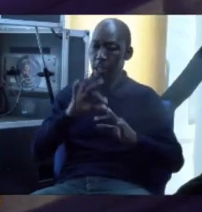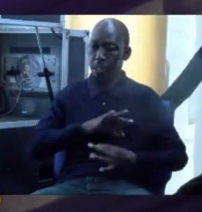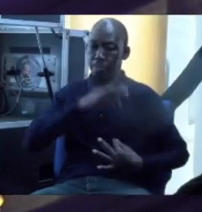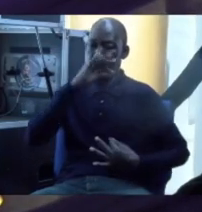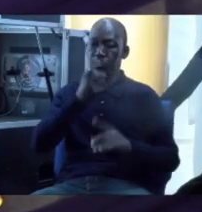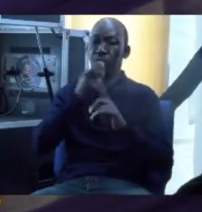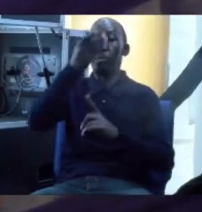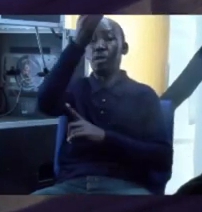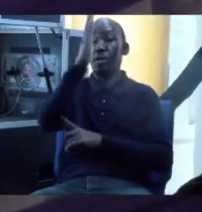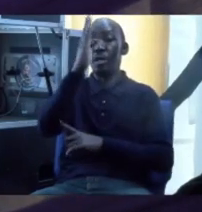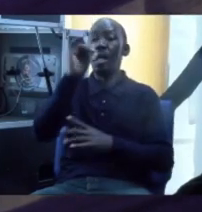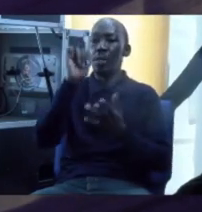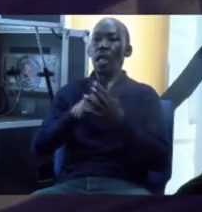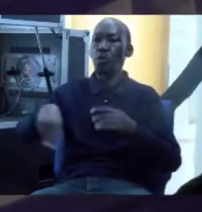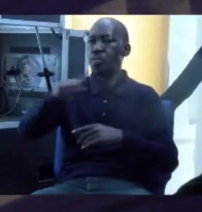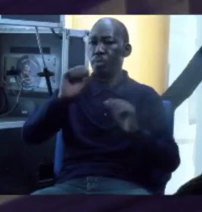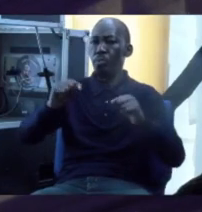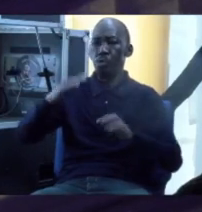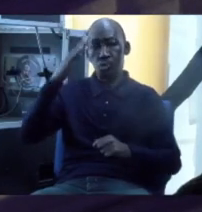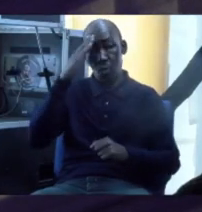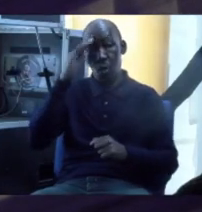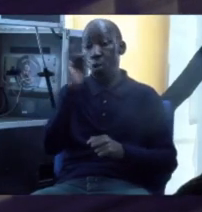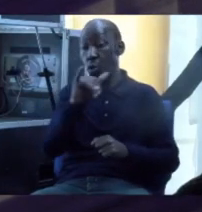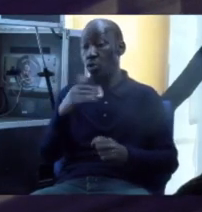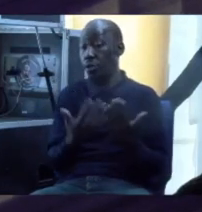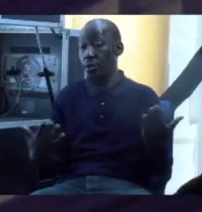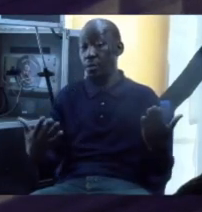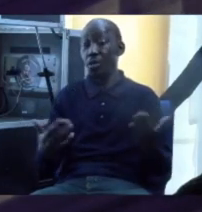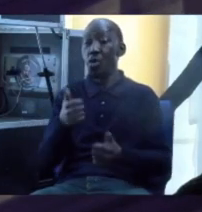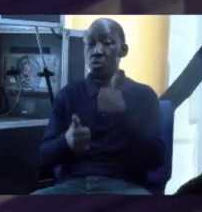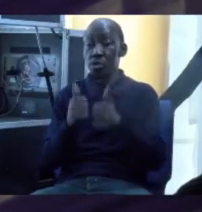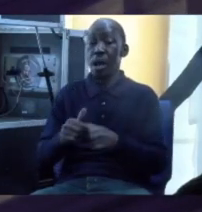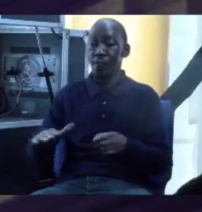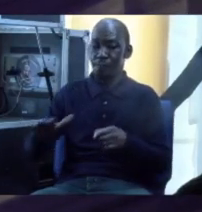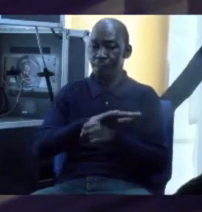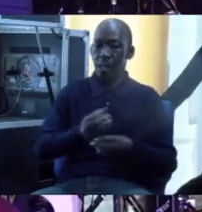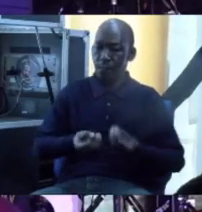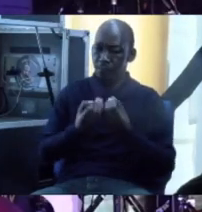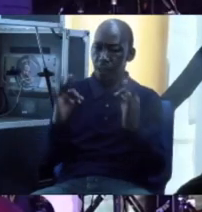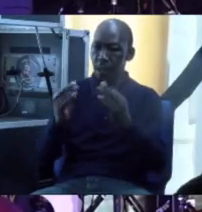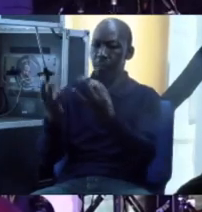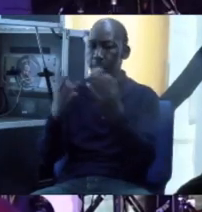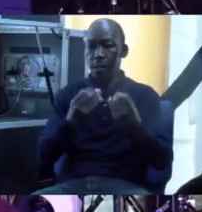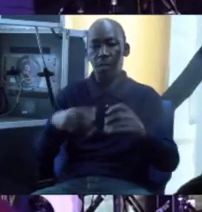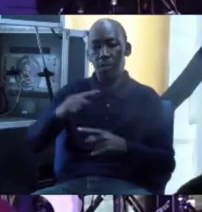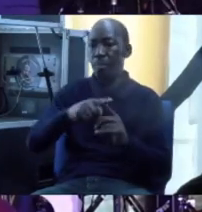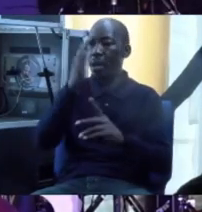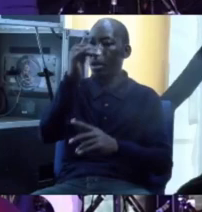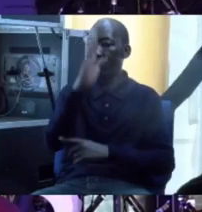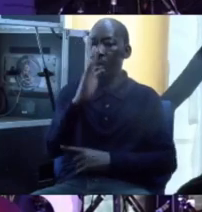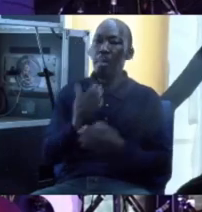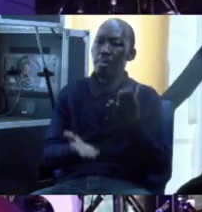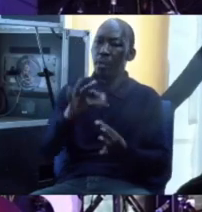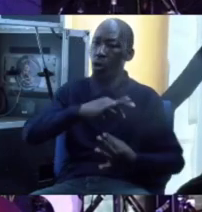God that we may know ili tufahamu those things that are freely given to us by God.